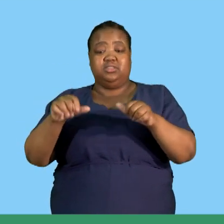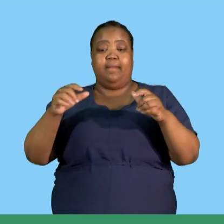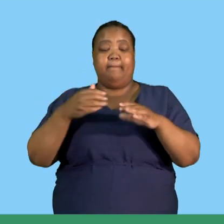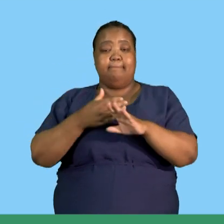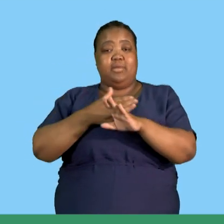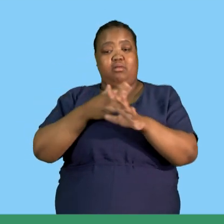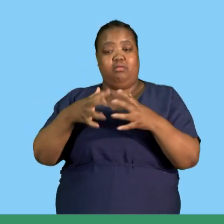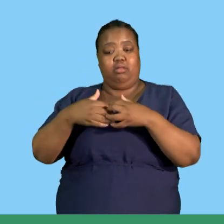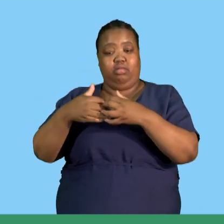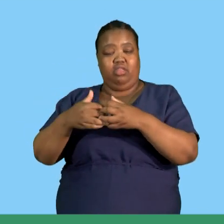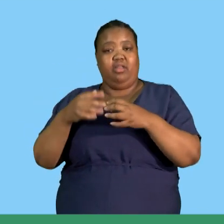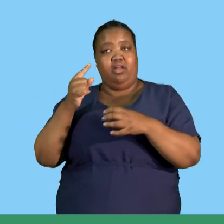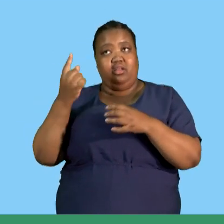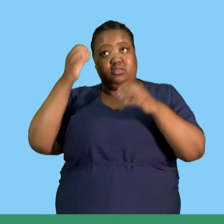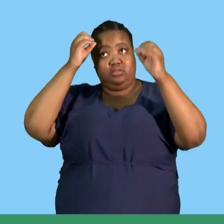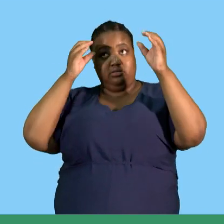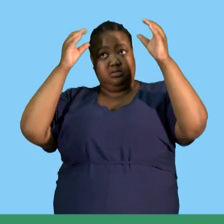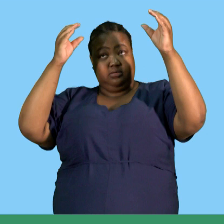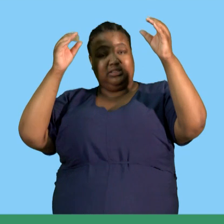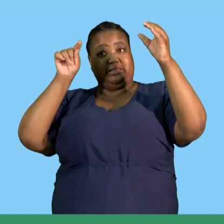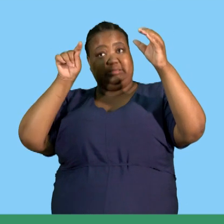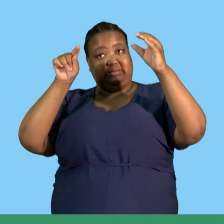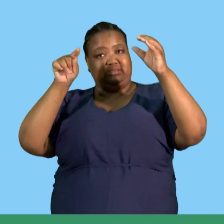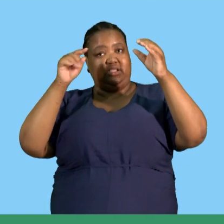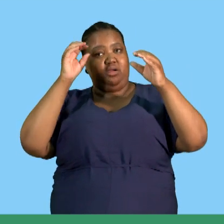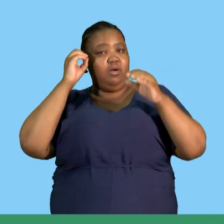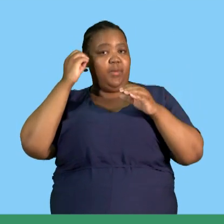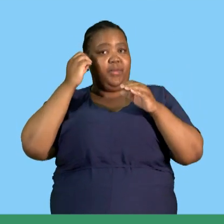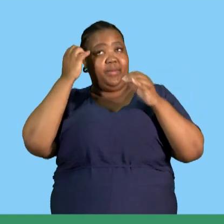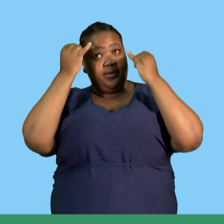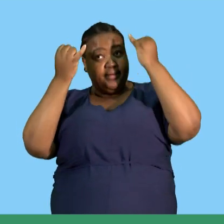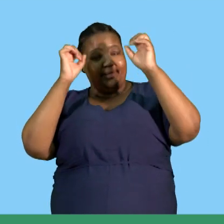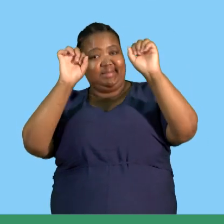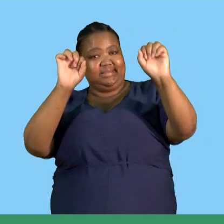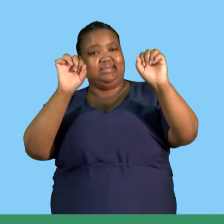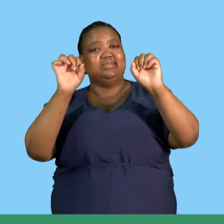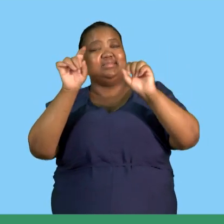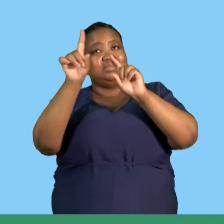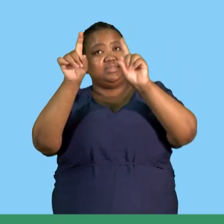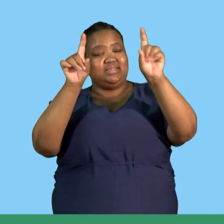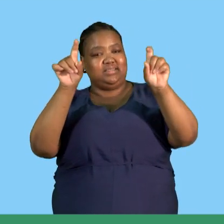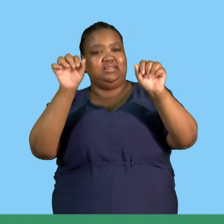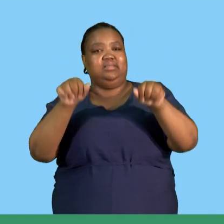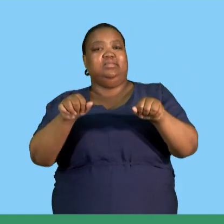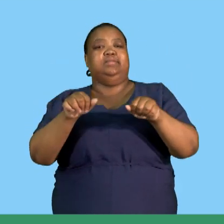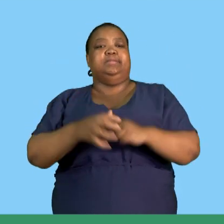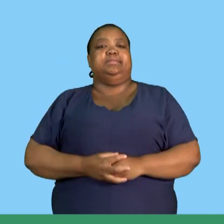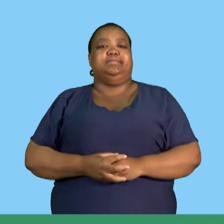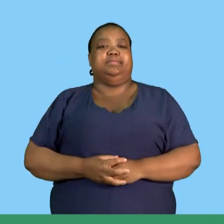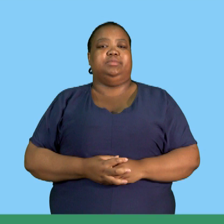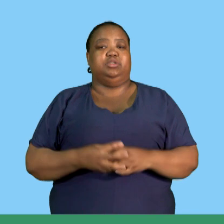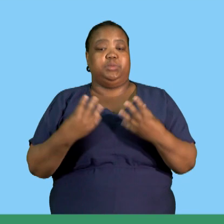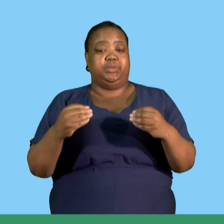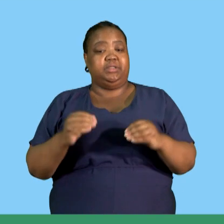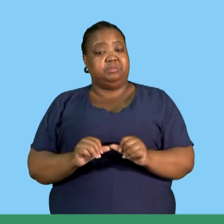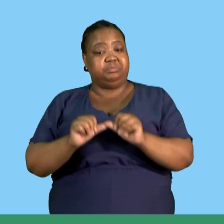opinions of the experts on the sustainability and viability of the idea. Right, let's answer